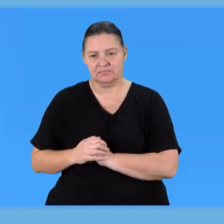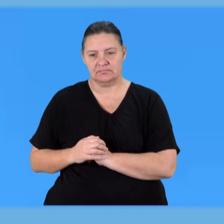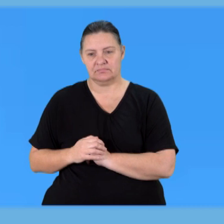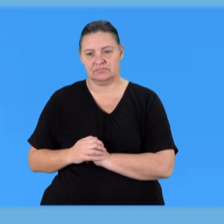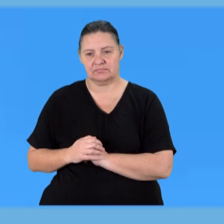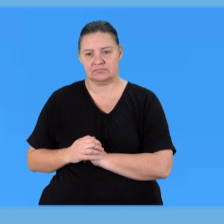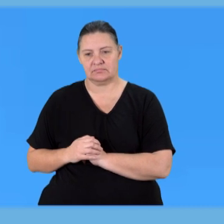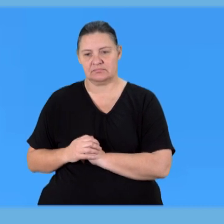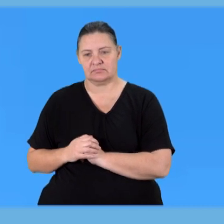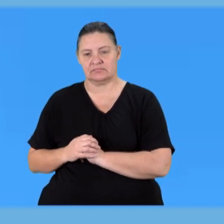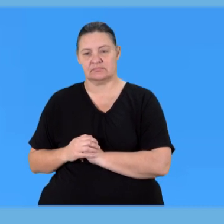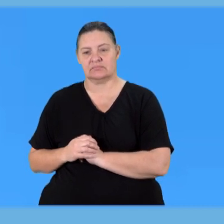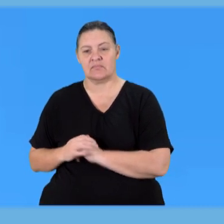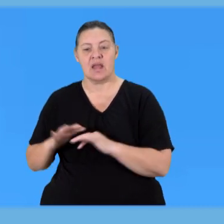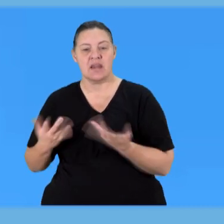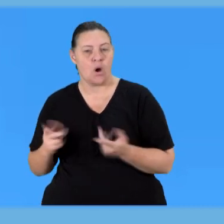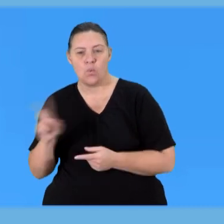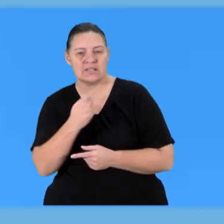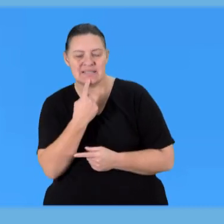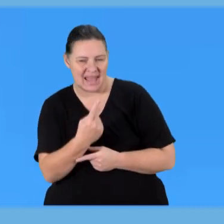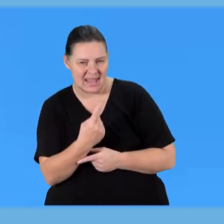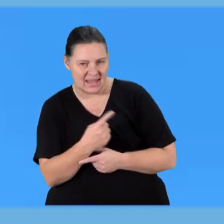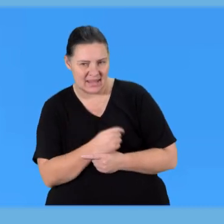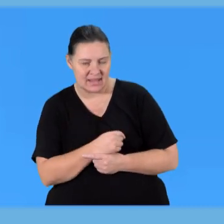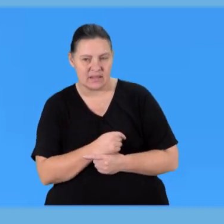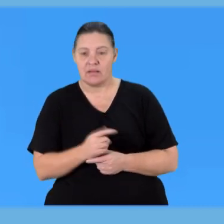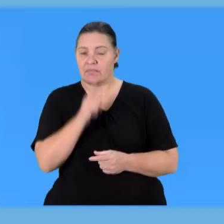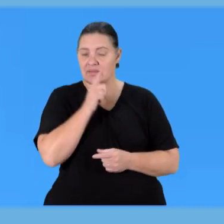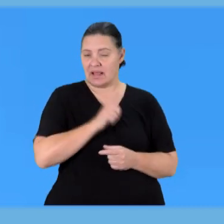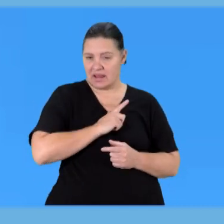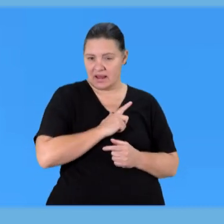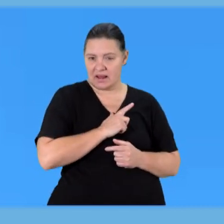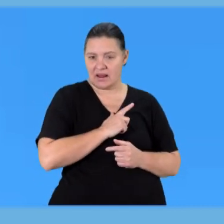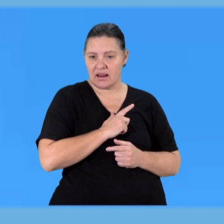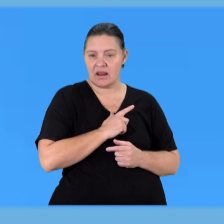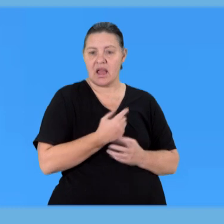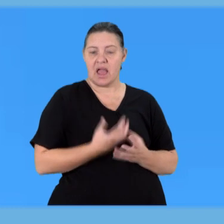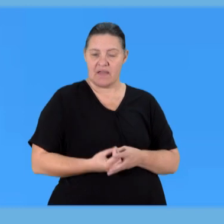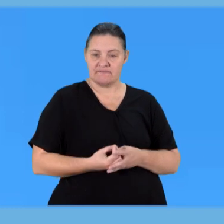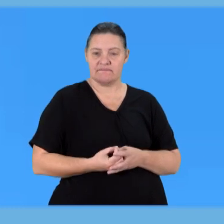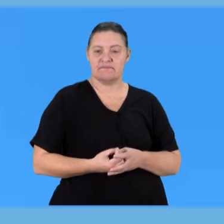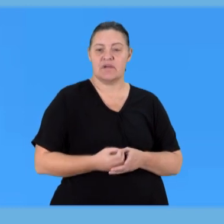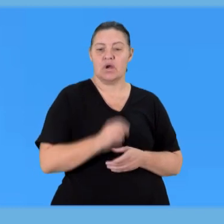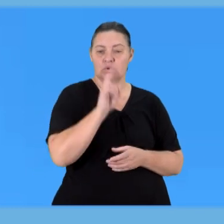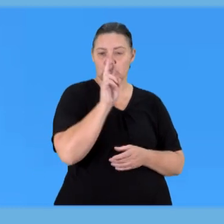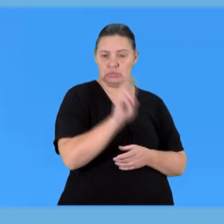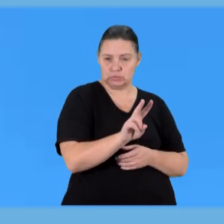two atoms of oxygen, that's fine. So now what does this picture tell us? It tells us that